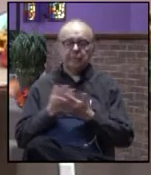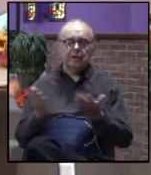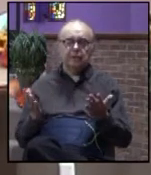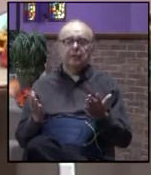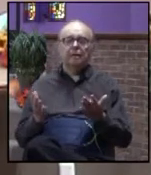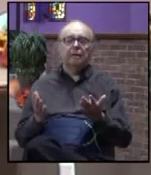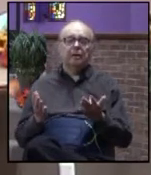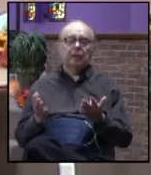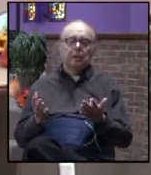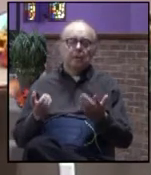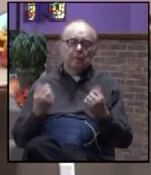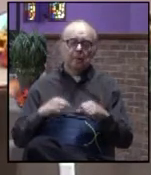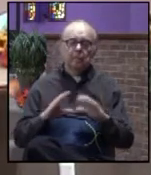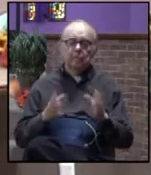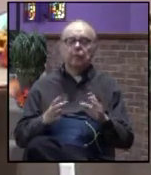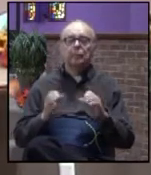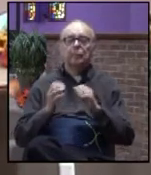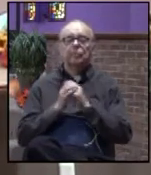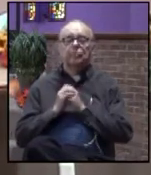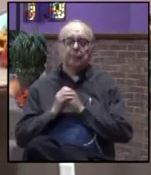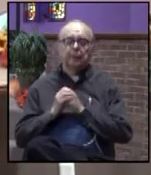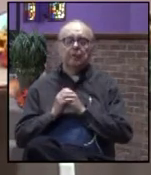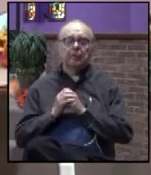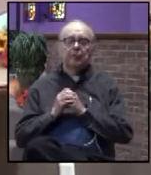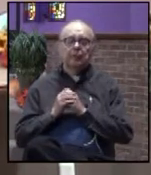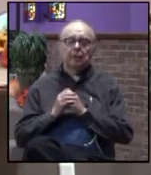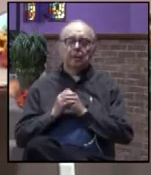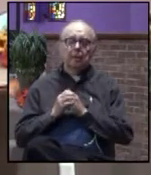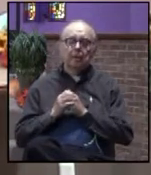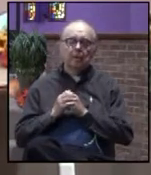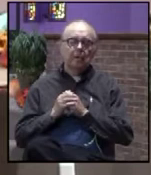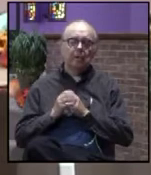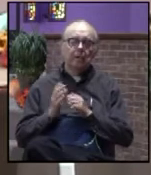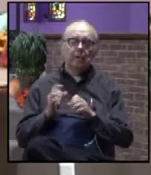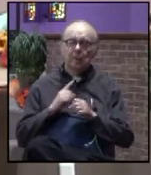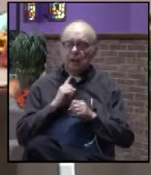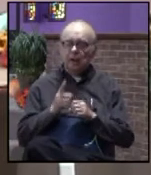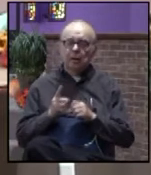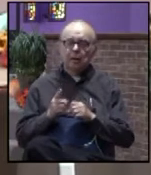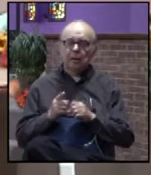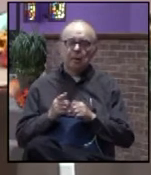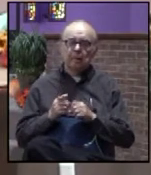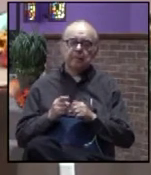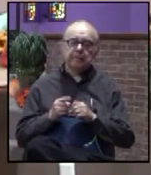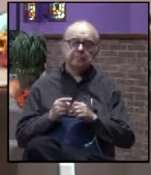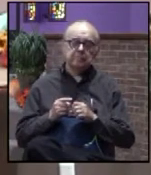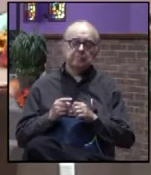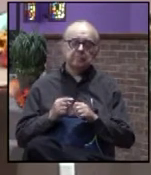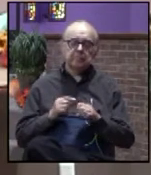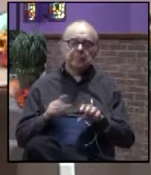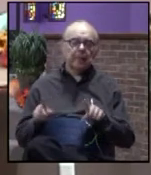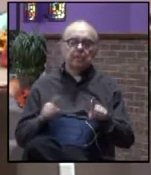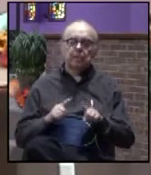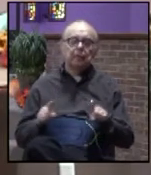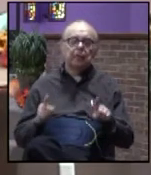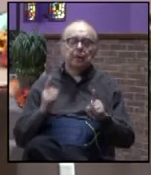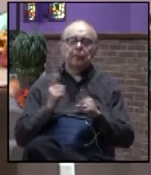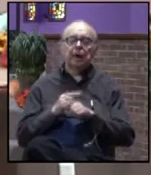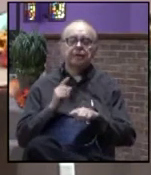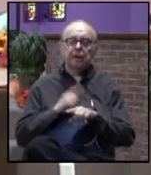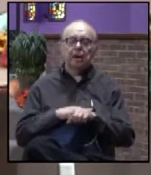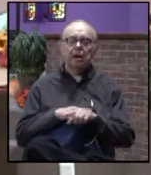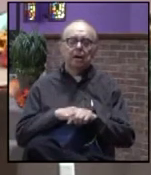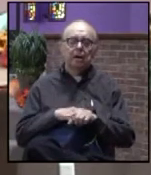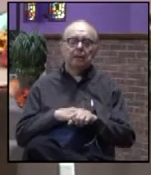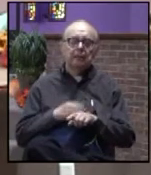But when you come into corporate worship, I got to make sure that I clap at the right time and be in rhythm with everybody. I